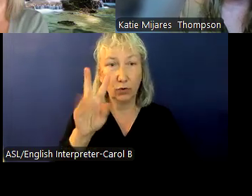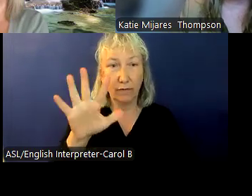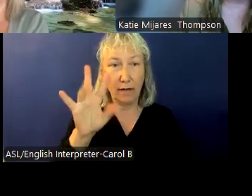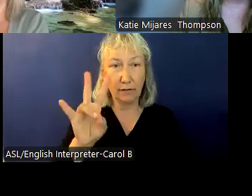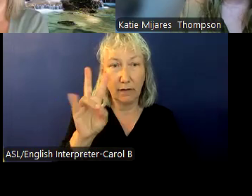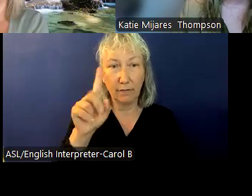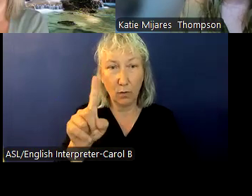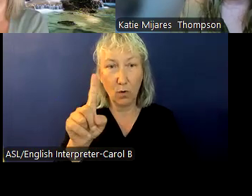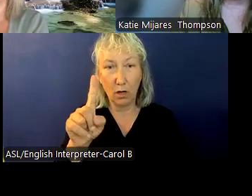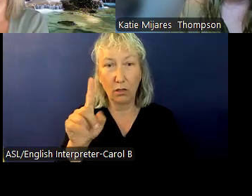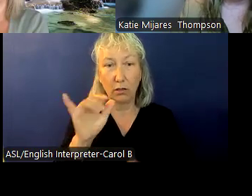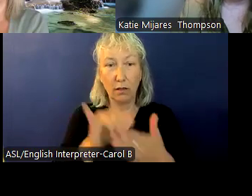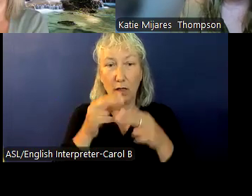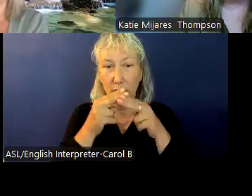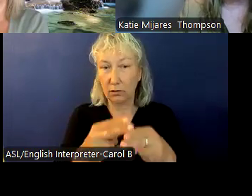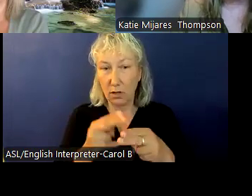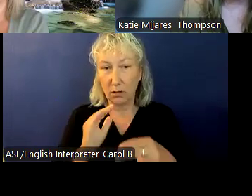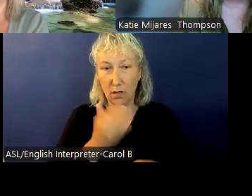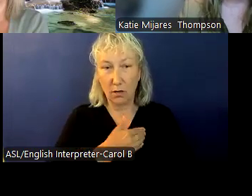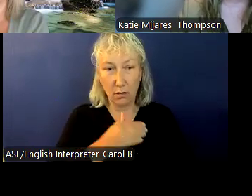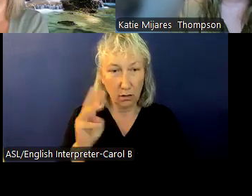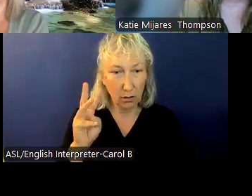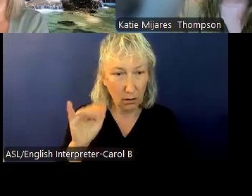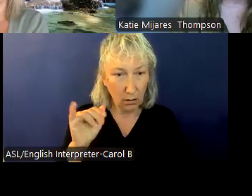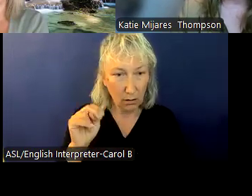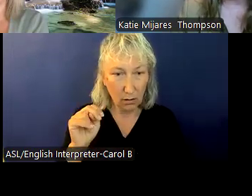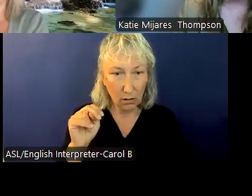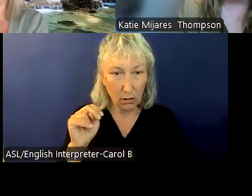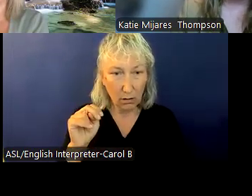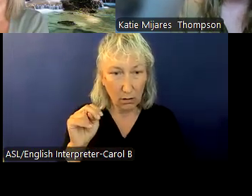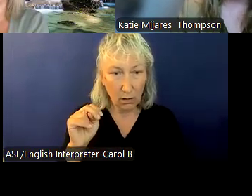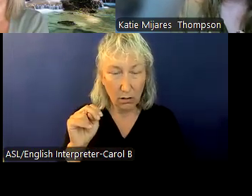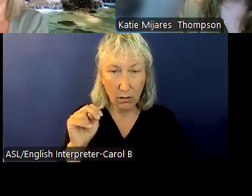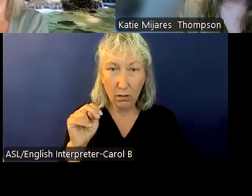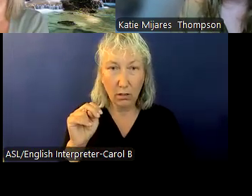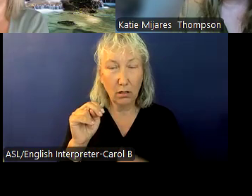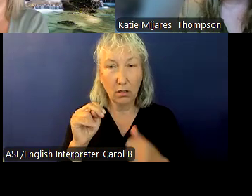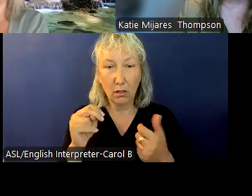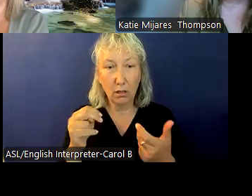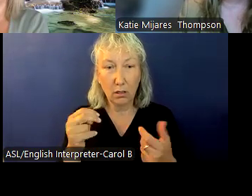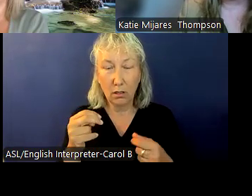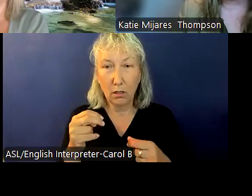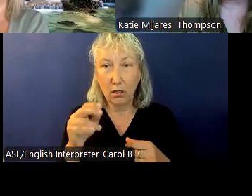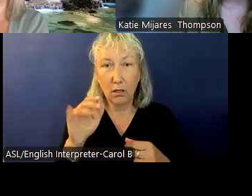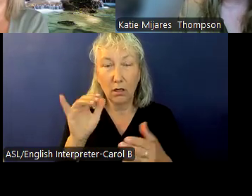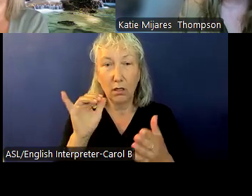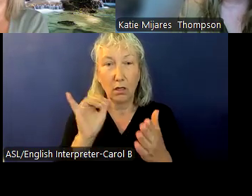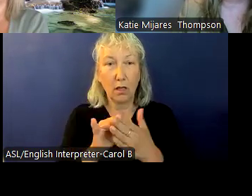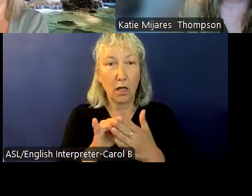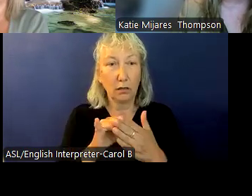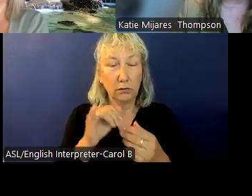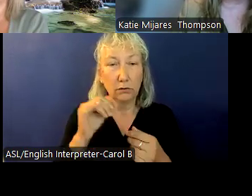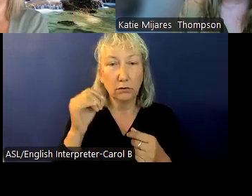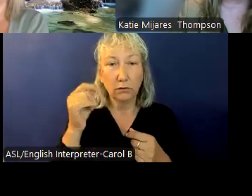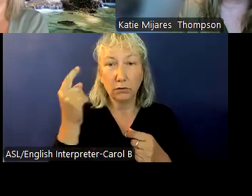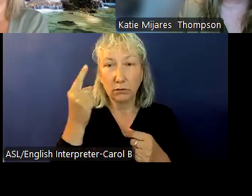1-800-661-2571. We call that our WIN help desk. So if anyone has a question, doesn't know where to start, or even wants to